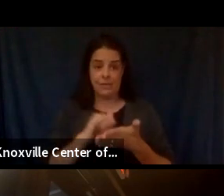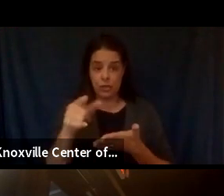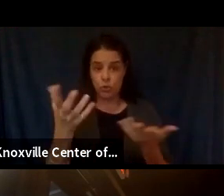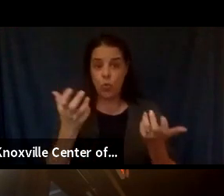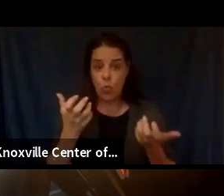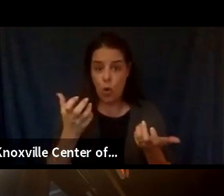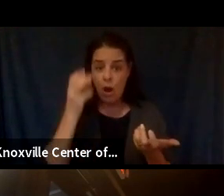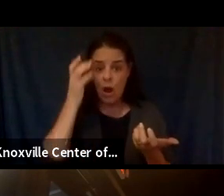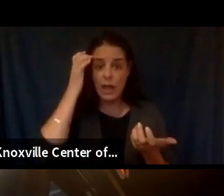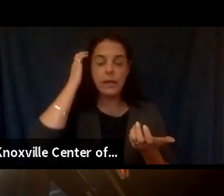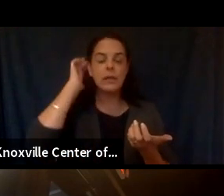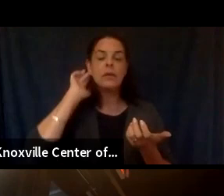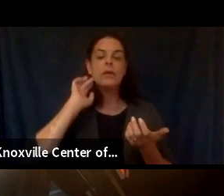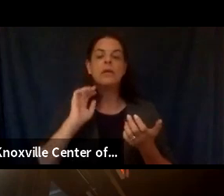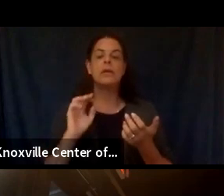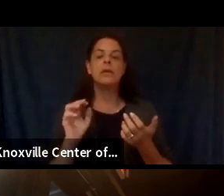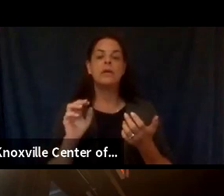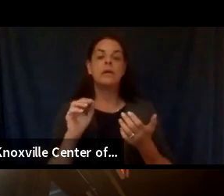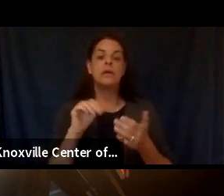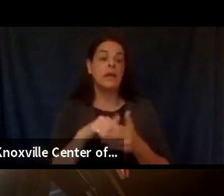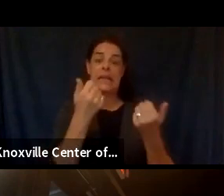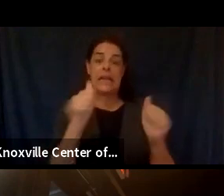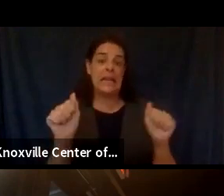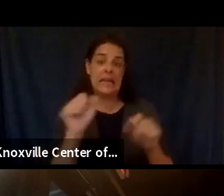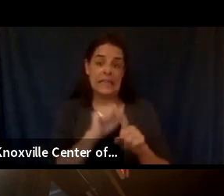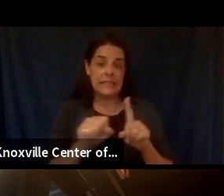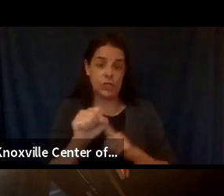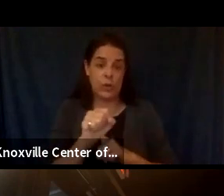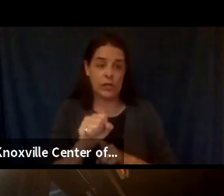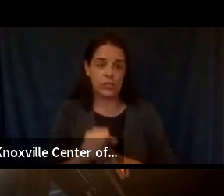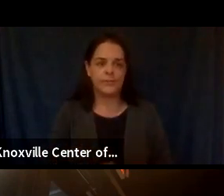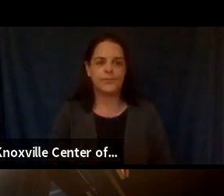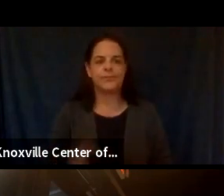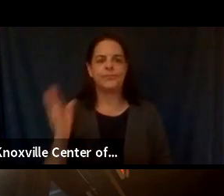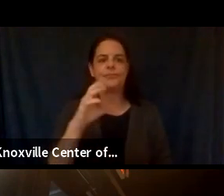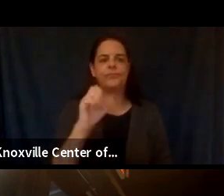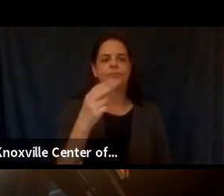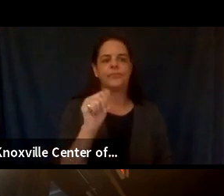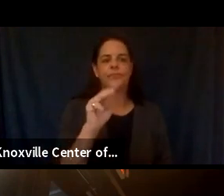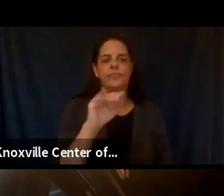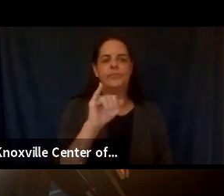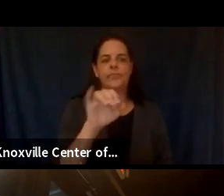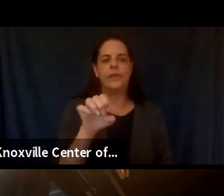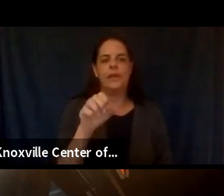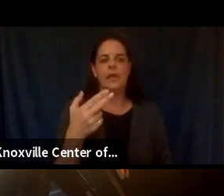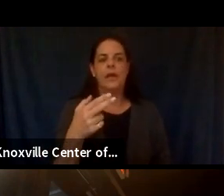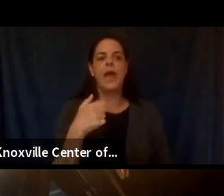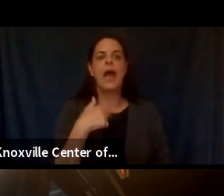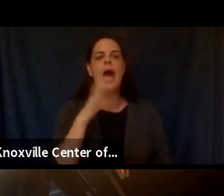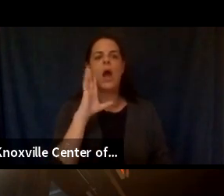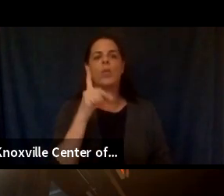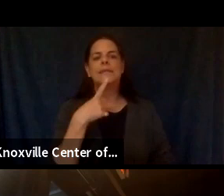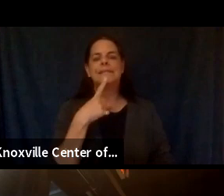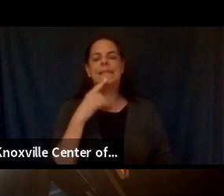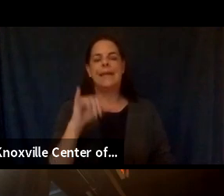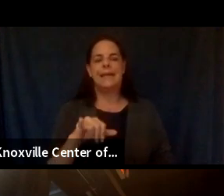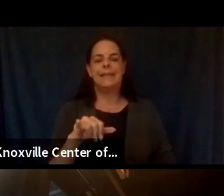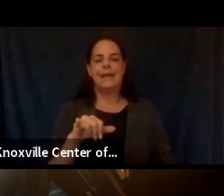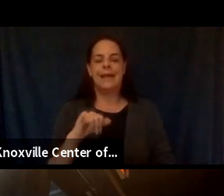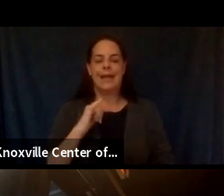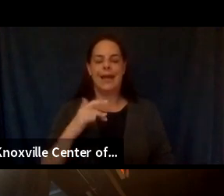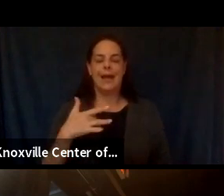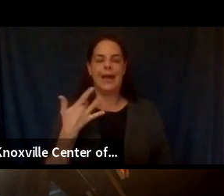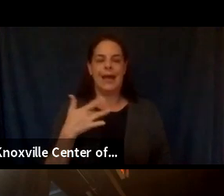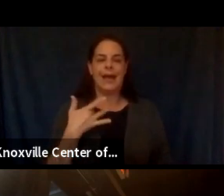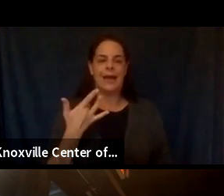do in any of these matters. Well, I would argue that, not argue, but I would state that I think